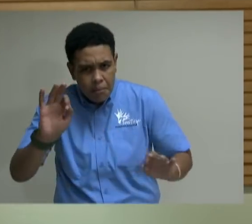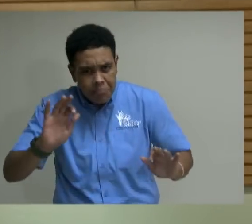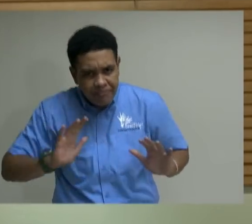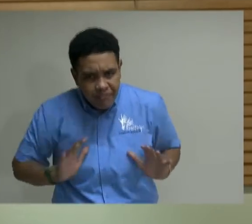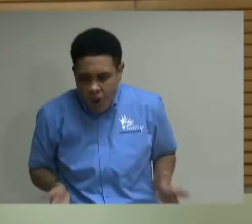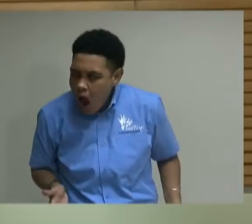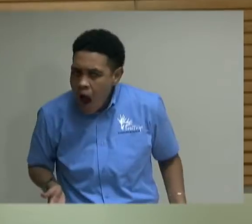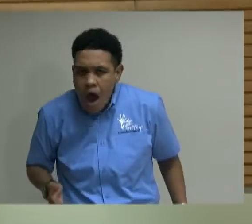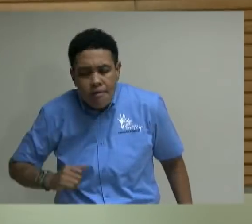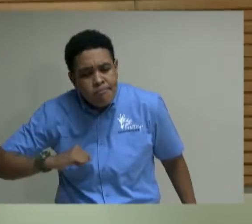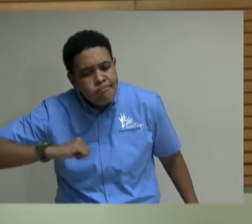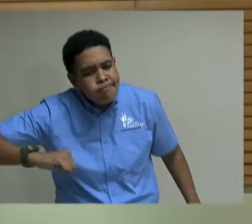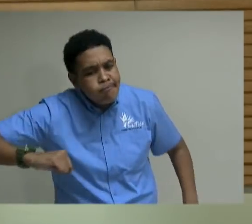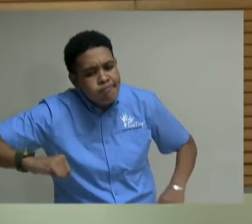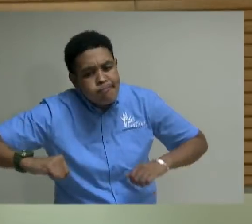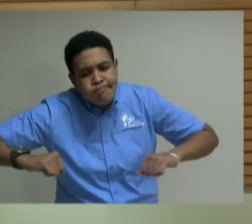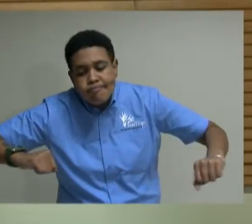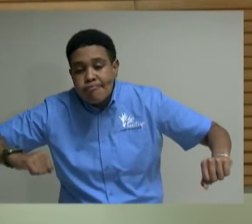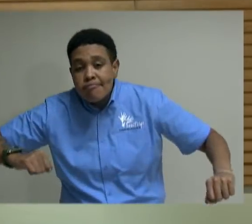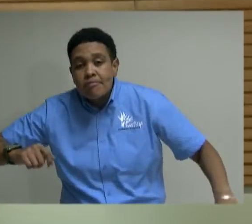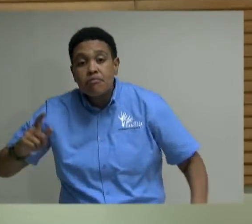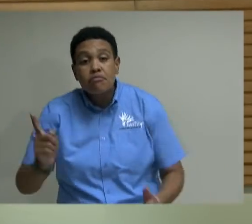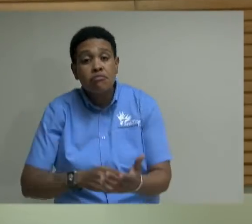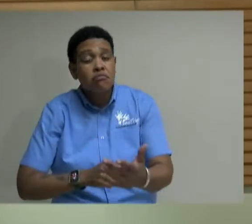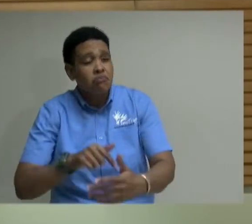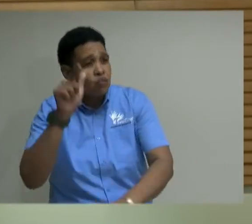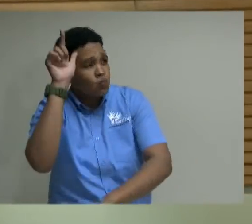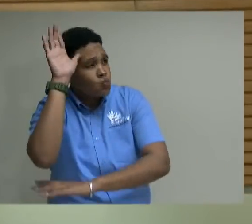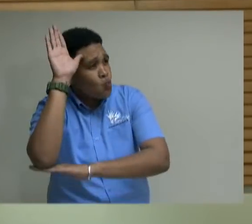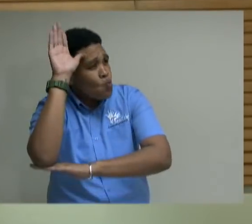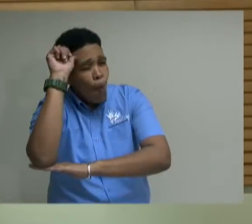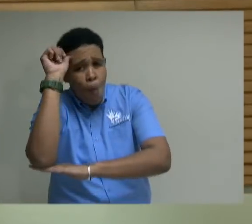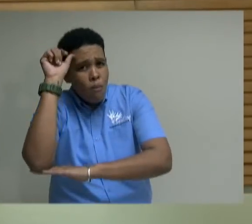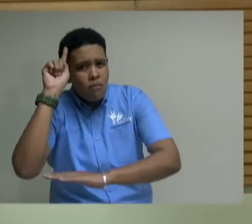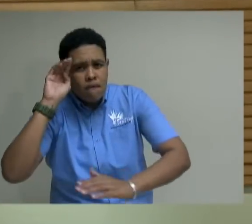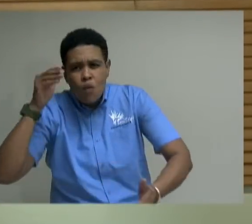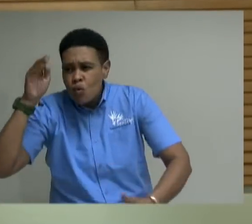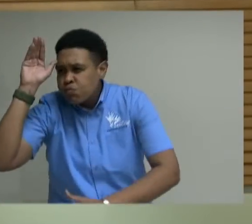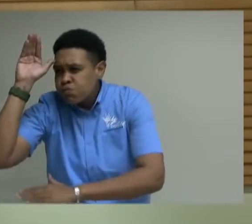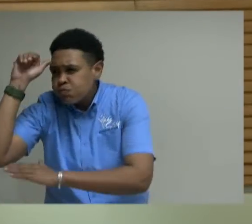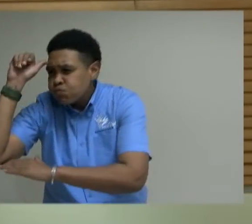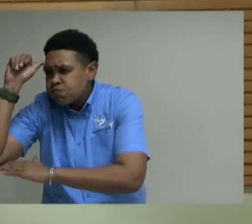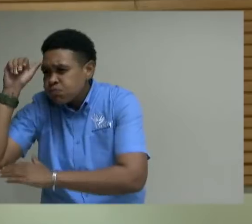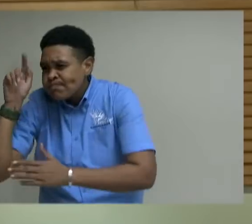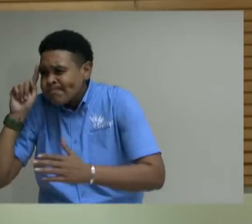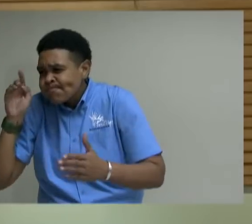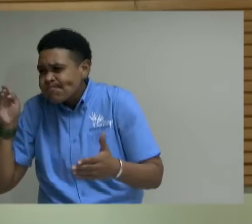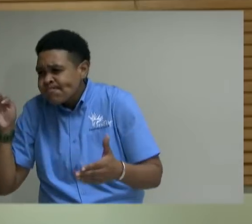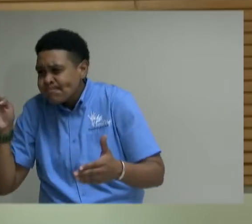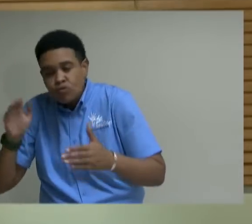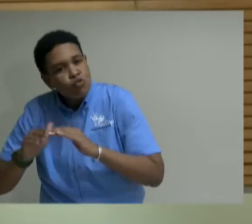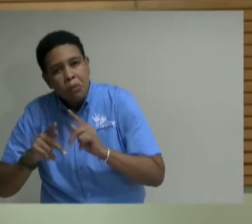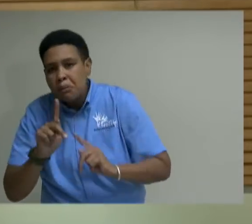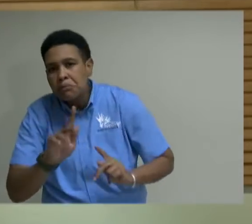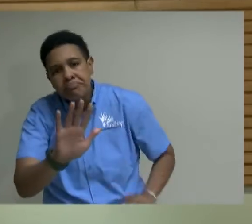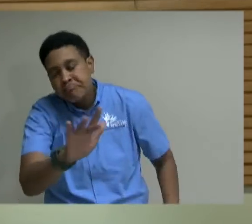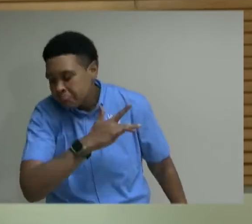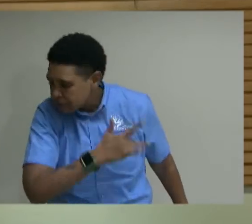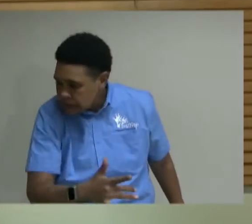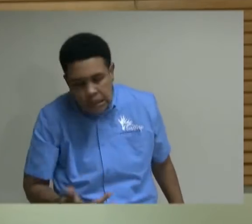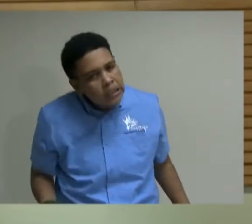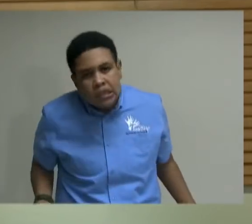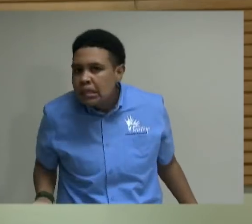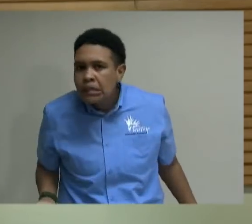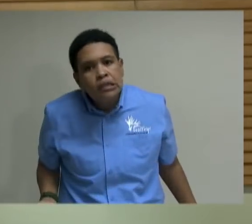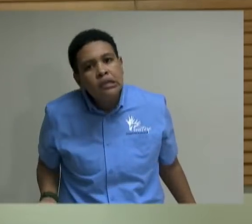are stubborn in our focus, which can be a very good thing and is a very good thing for the most part.